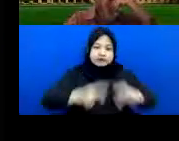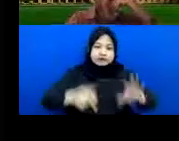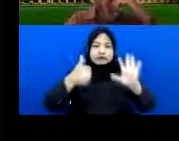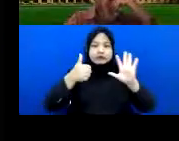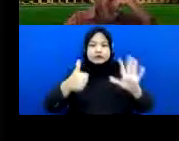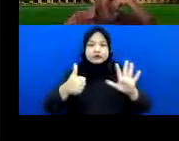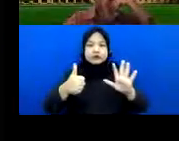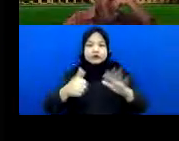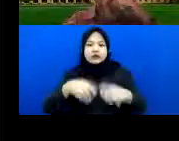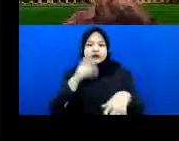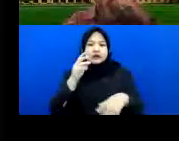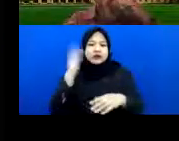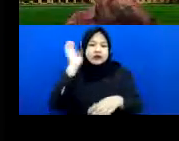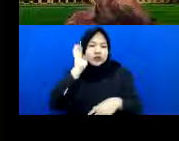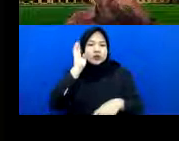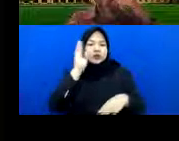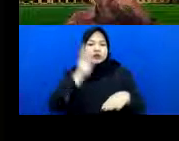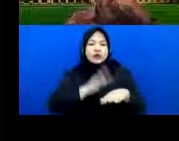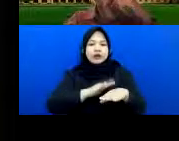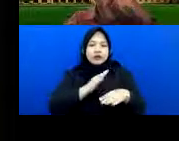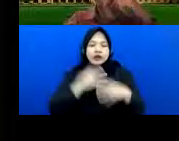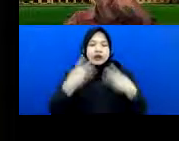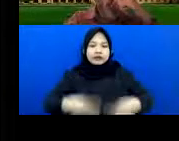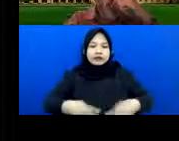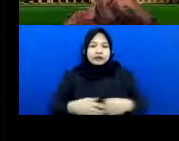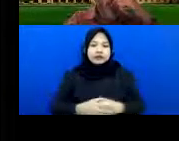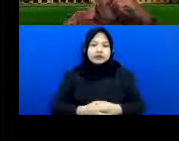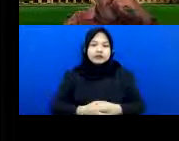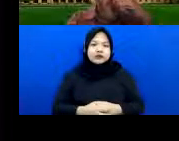one, ethical issues. Next one.